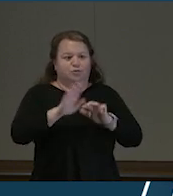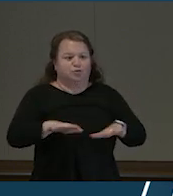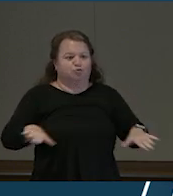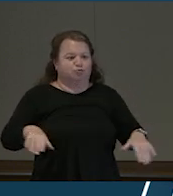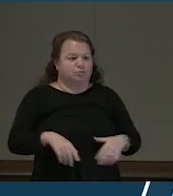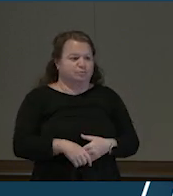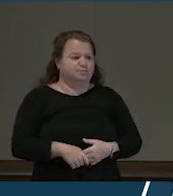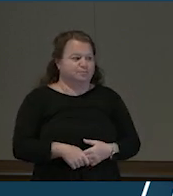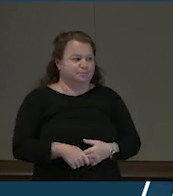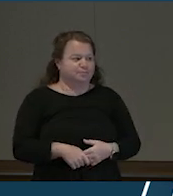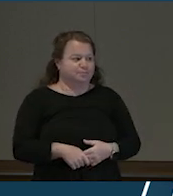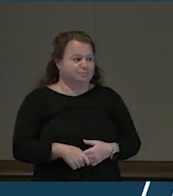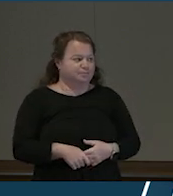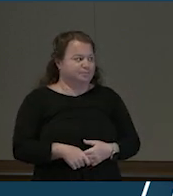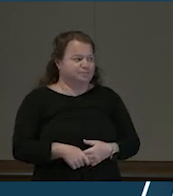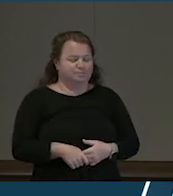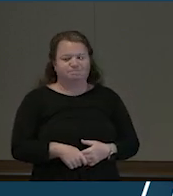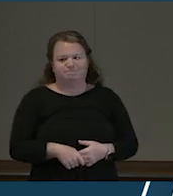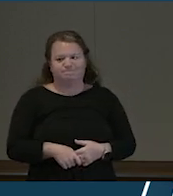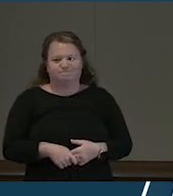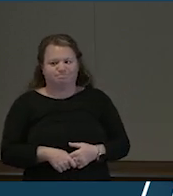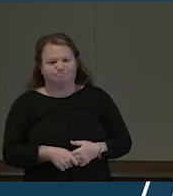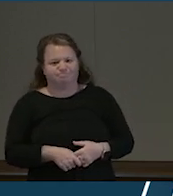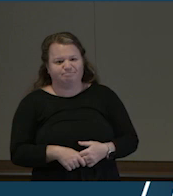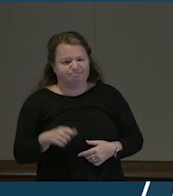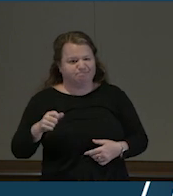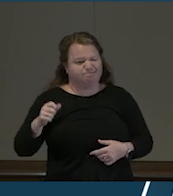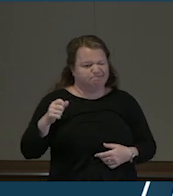children? Yeah.